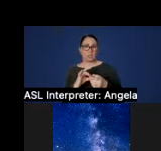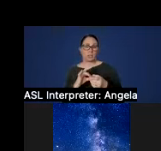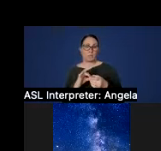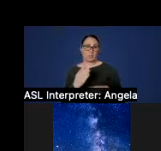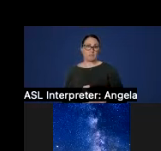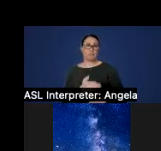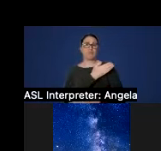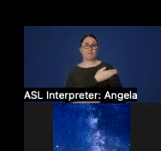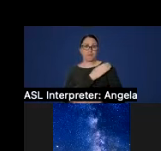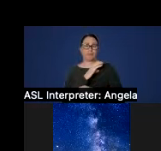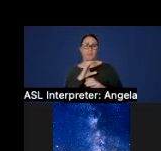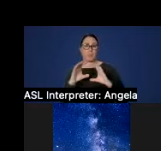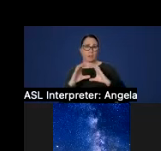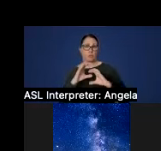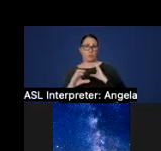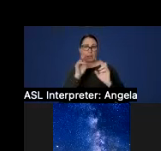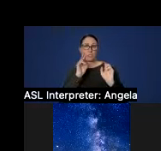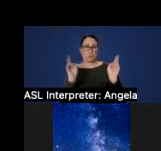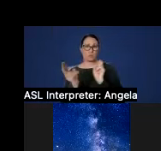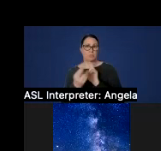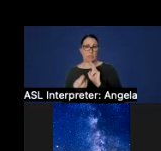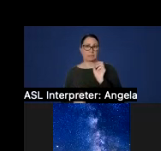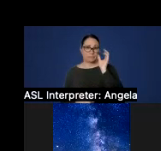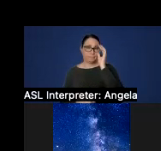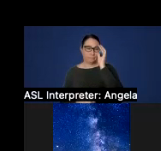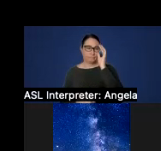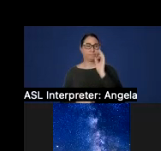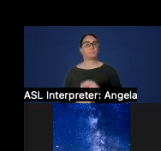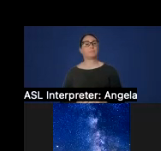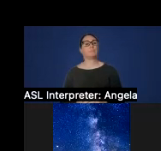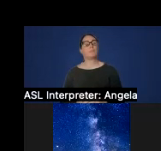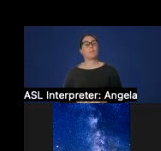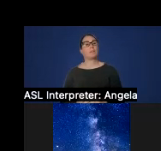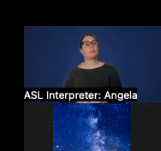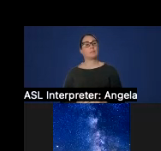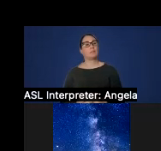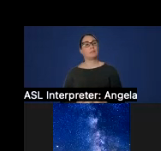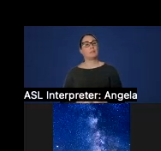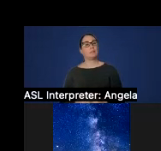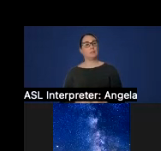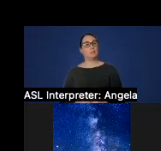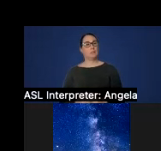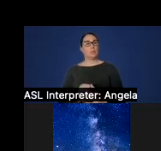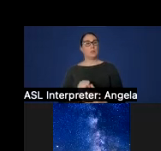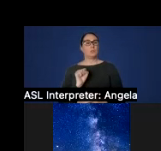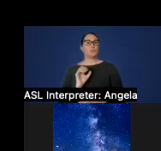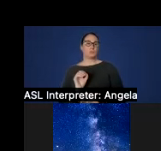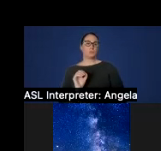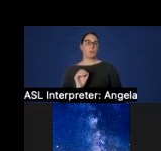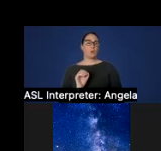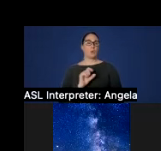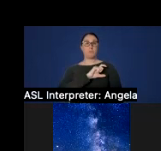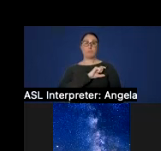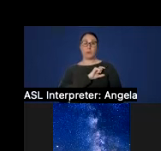communication and respect. Next slide. And so the officer will also